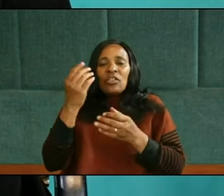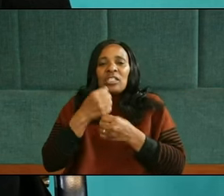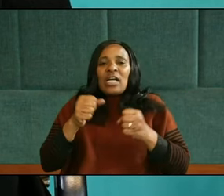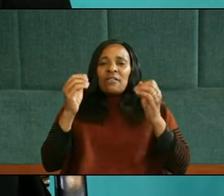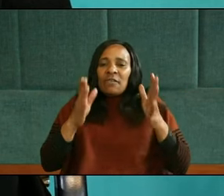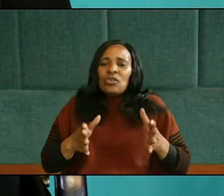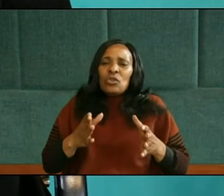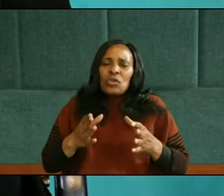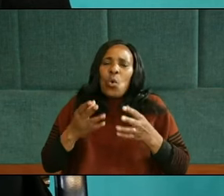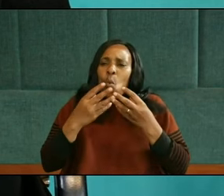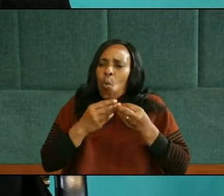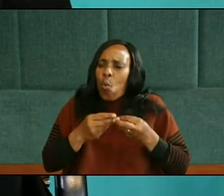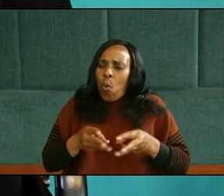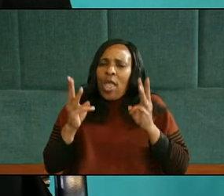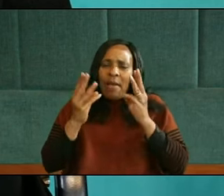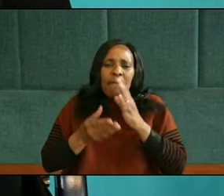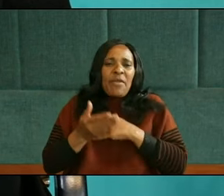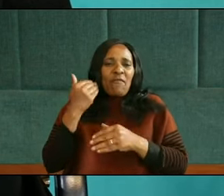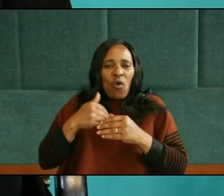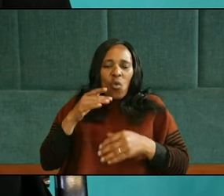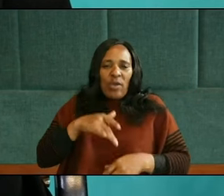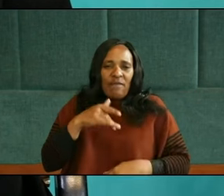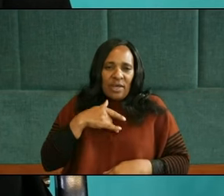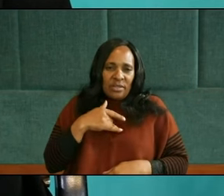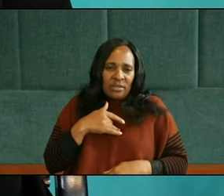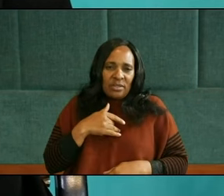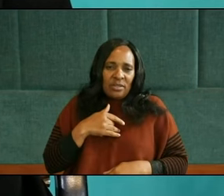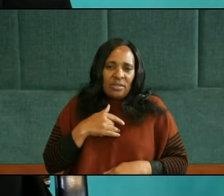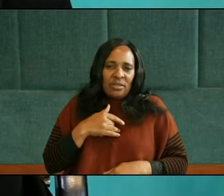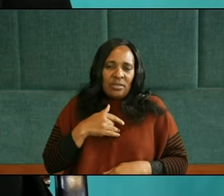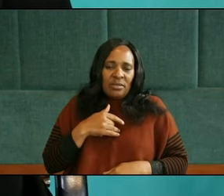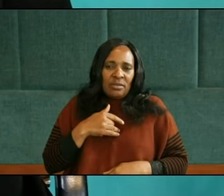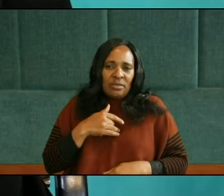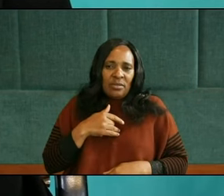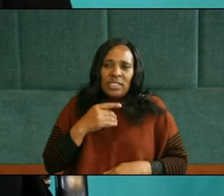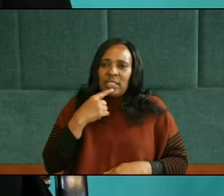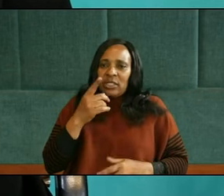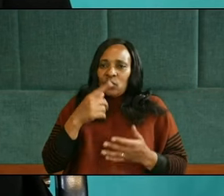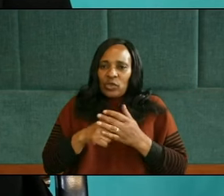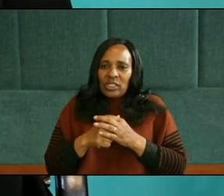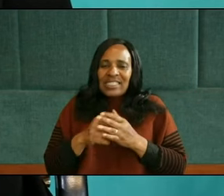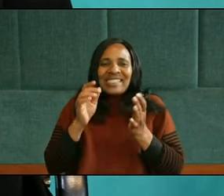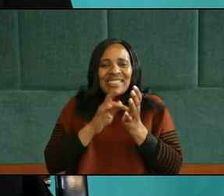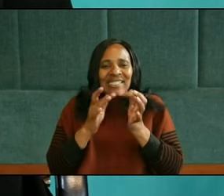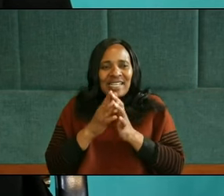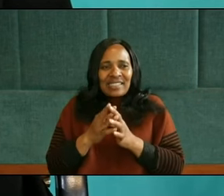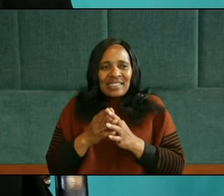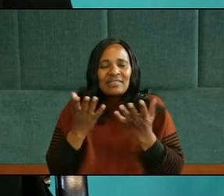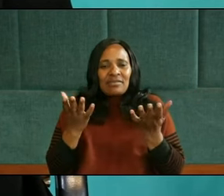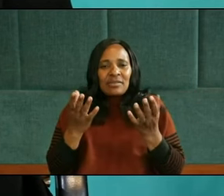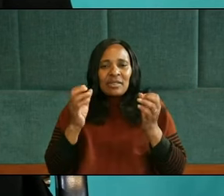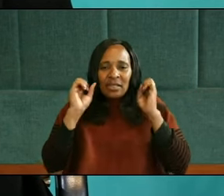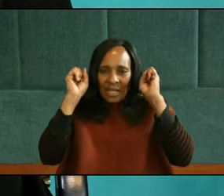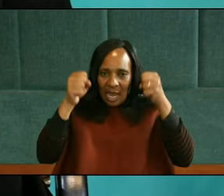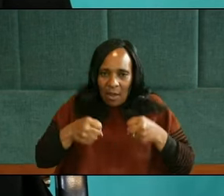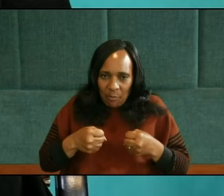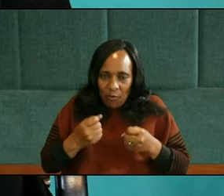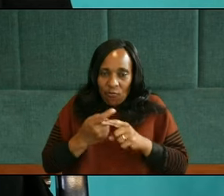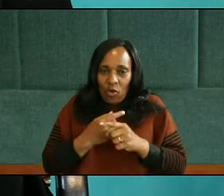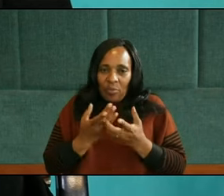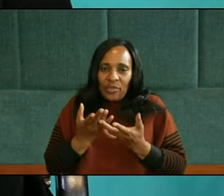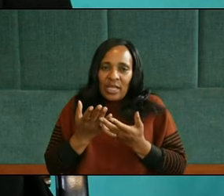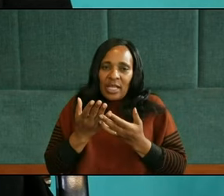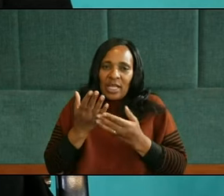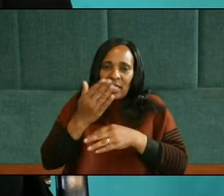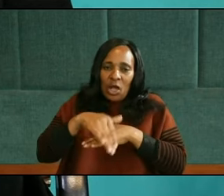was way before we even fell. Yeah. This was... it says that Jesus was the lamb from the foundation, slaughtered of